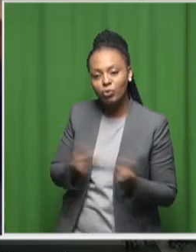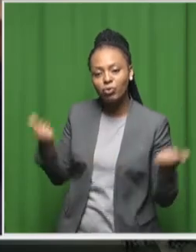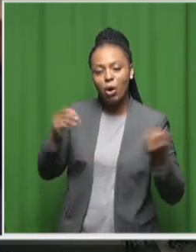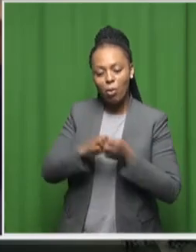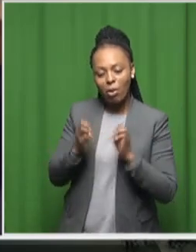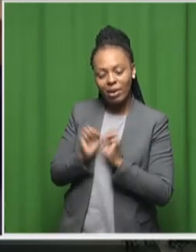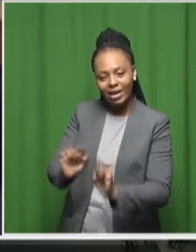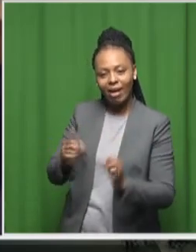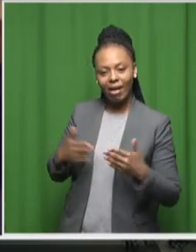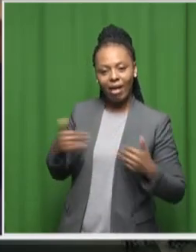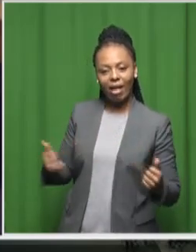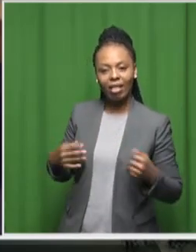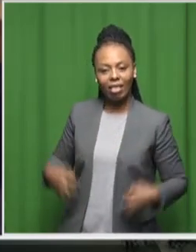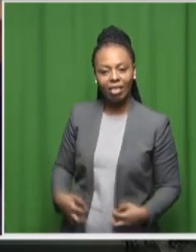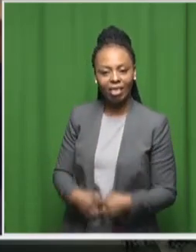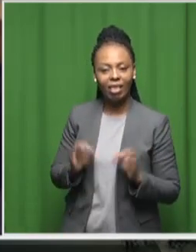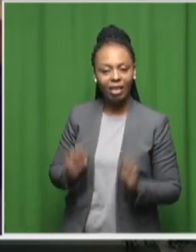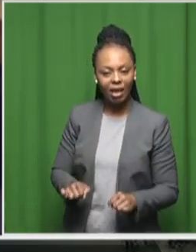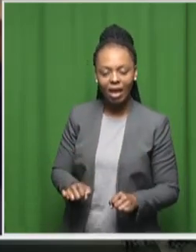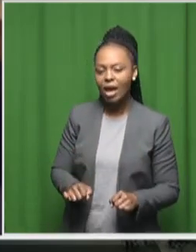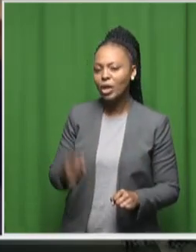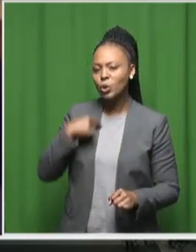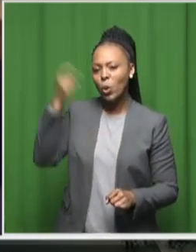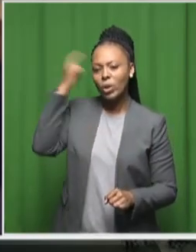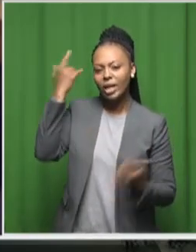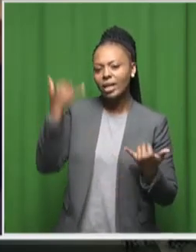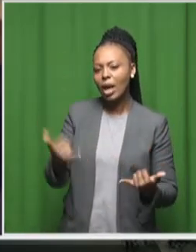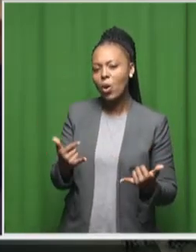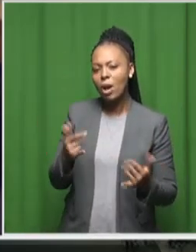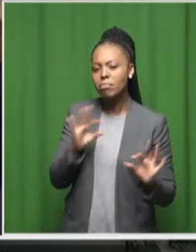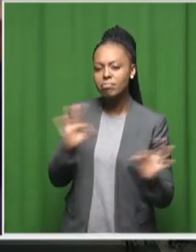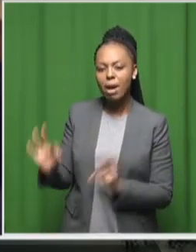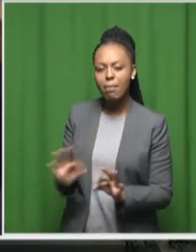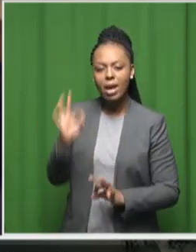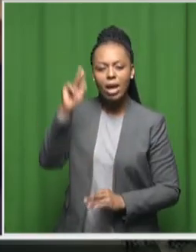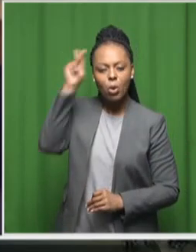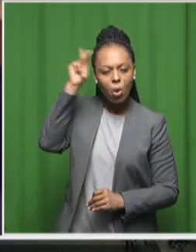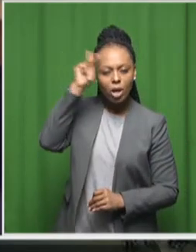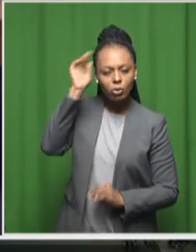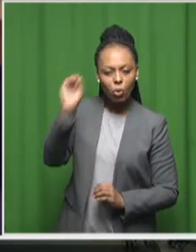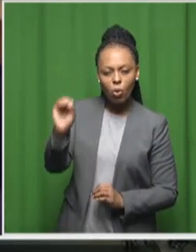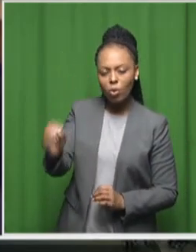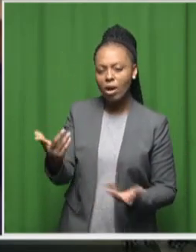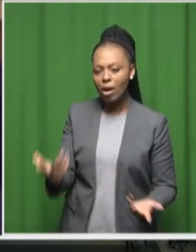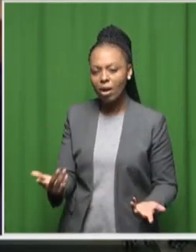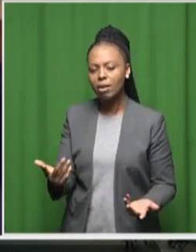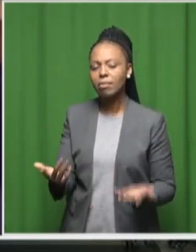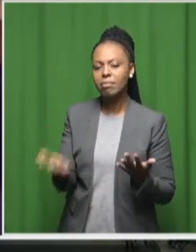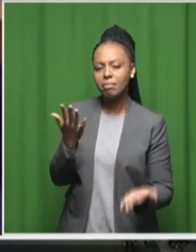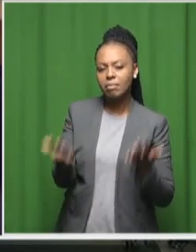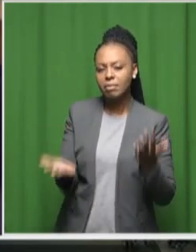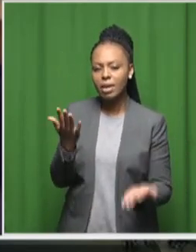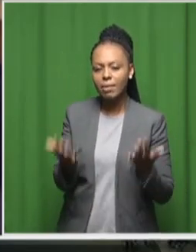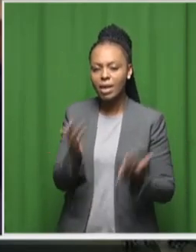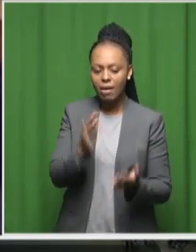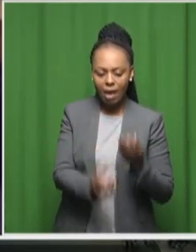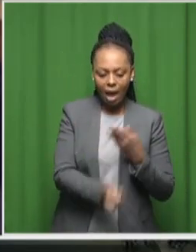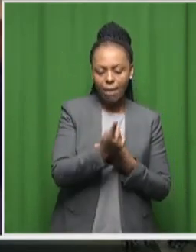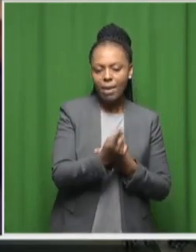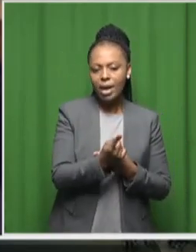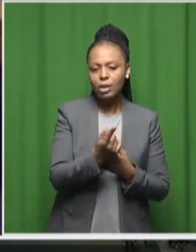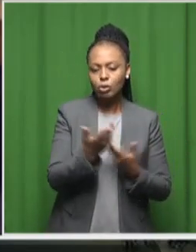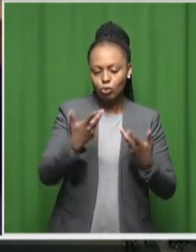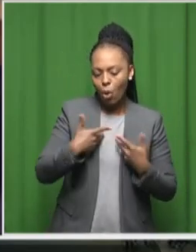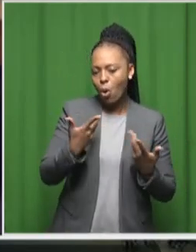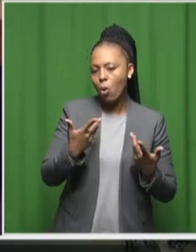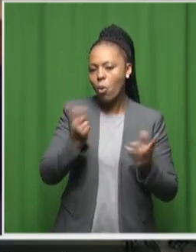up. Do you think there is sufficient knowledge about what you do at this stage, and also the availability